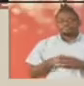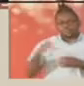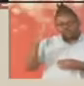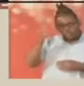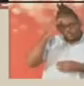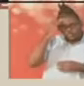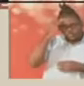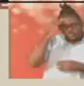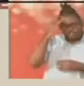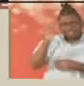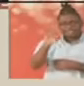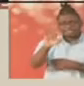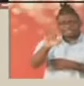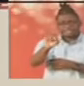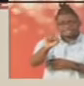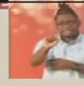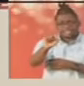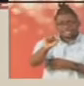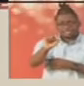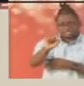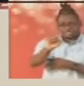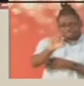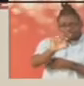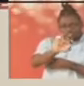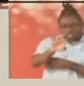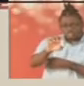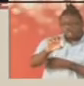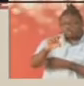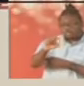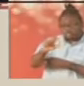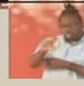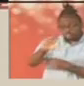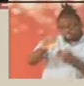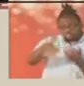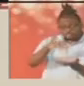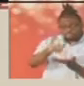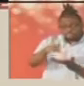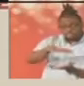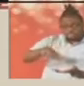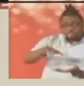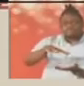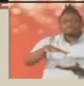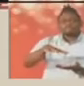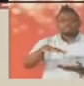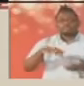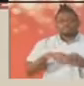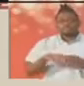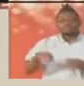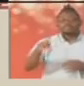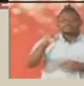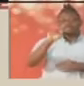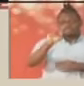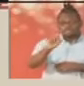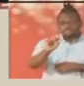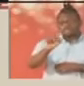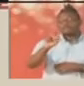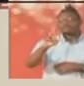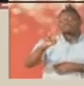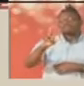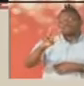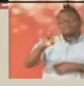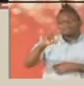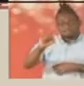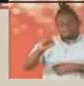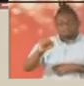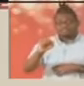West, Central, and East. We are also west of the river, and we are north of County Victoria. And within